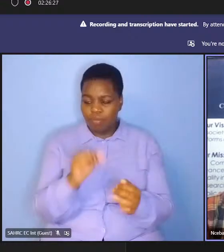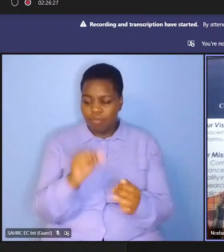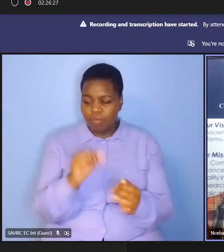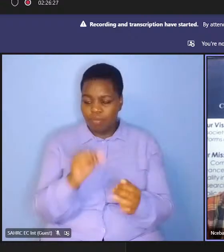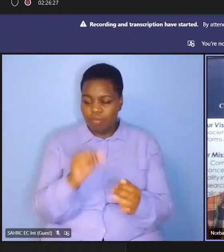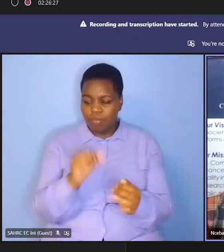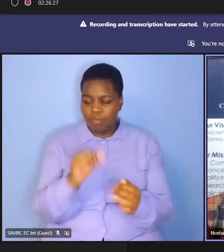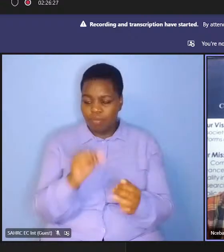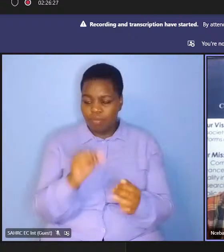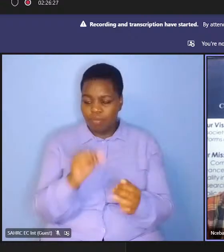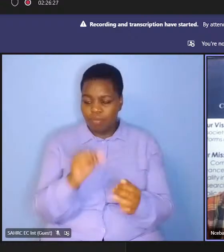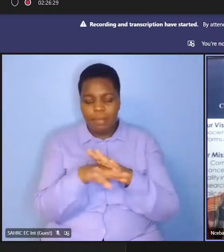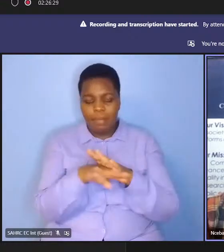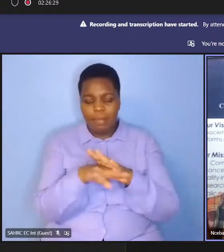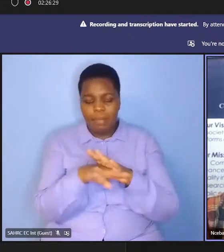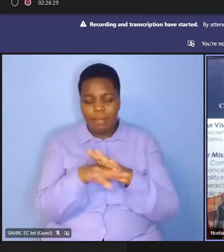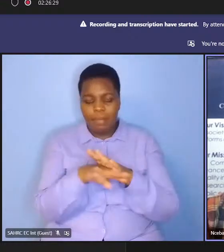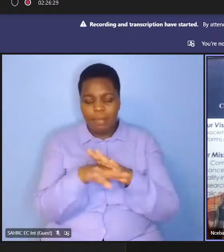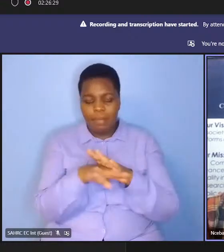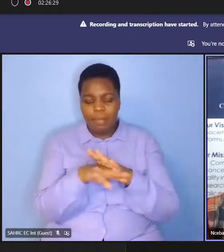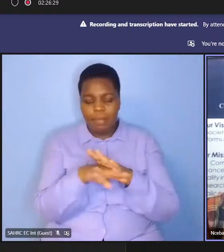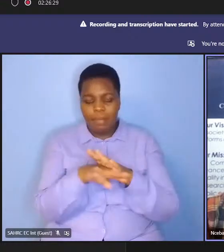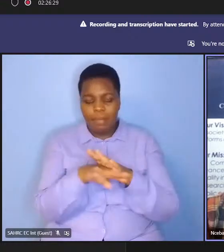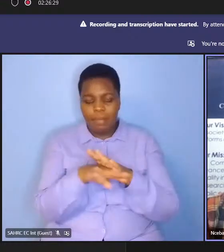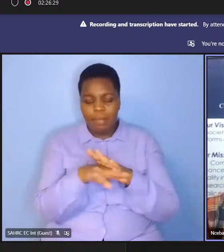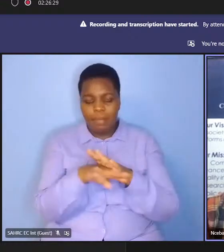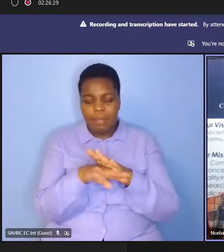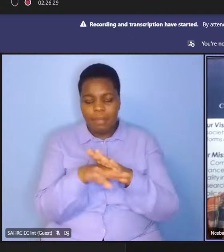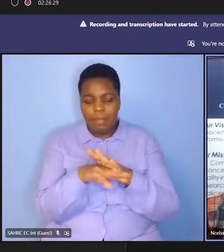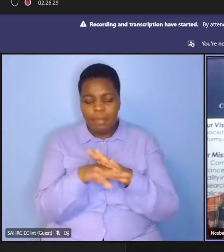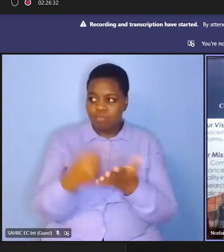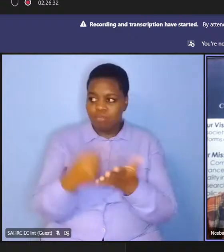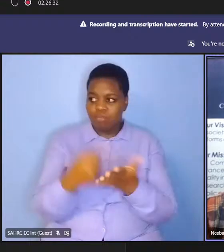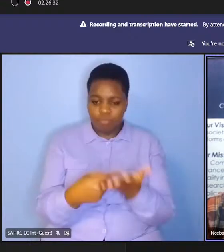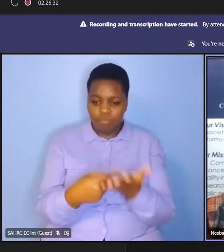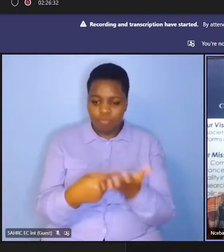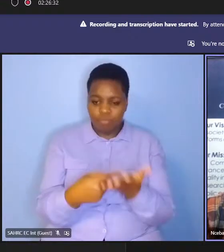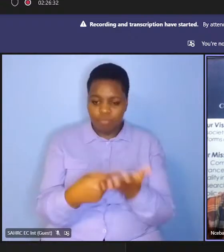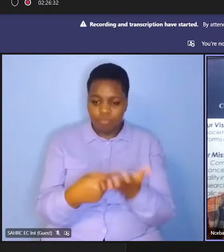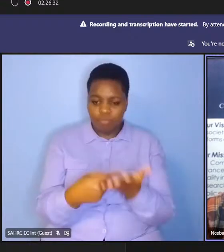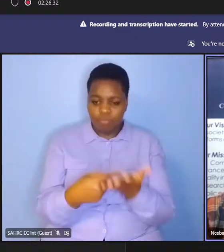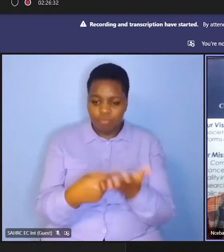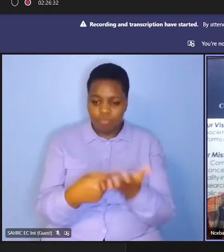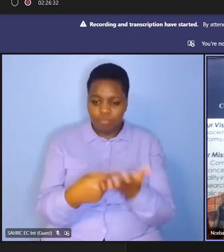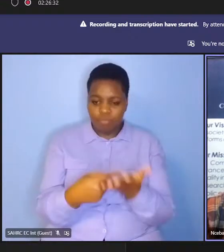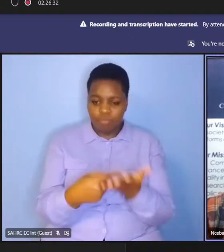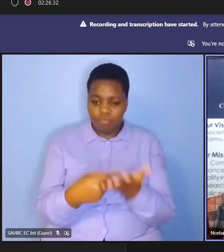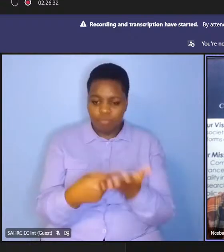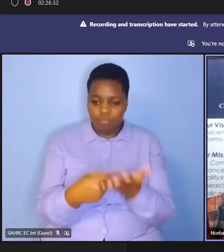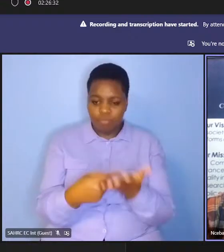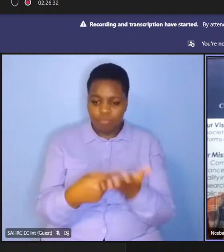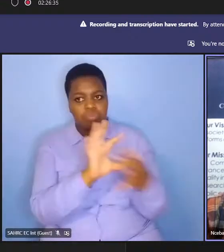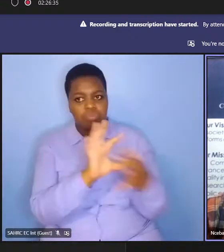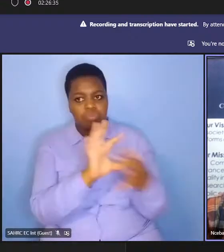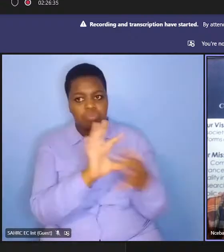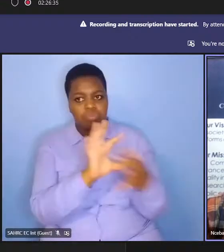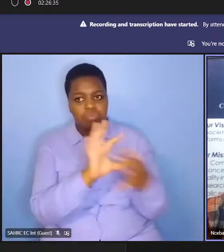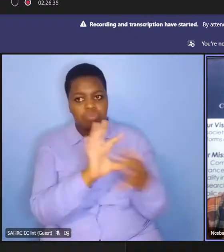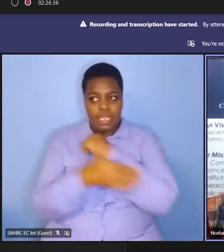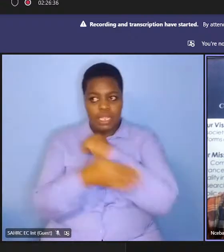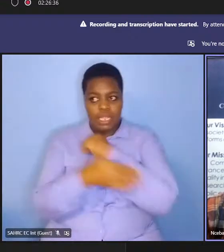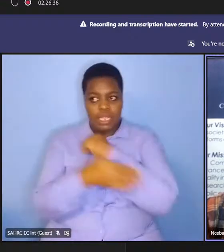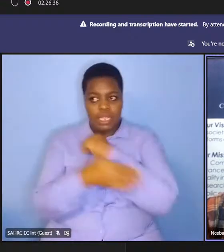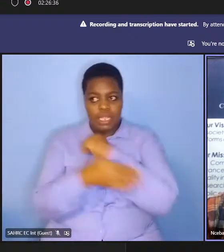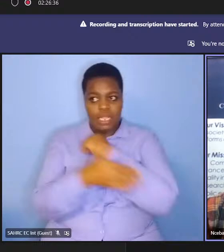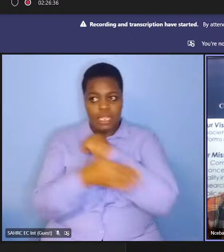background, why are we discussing this in terms of the law that are relevant to the country, as well as the region, as